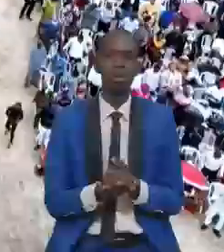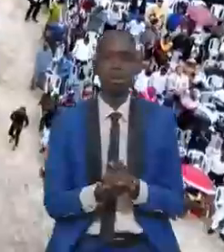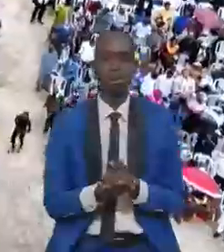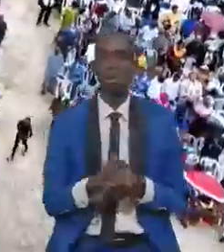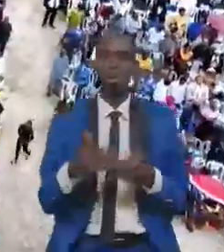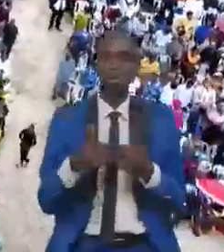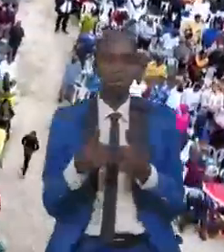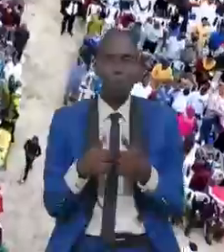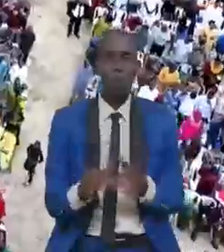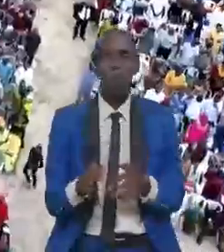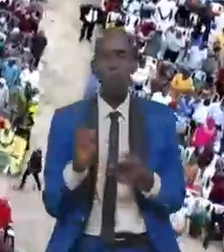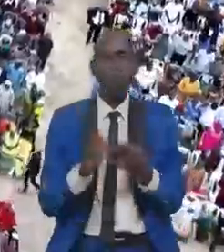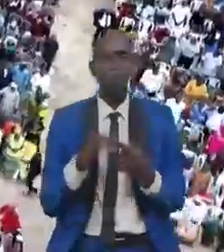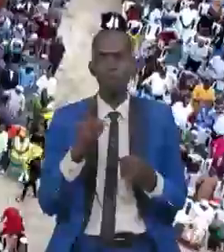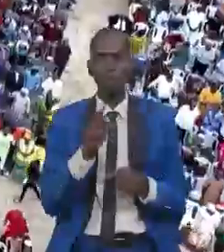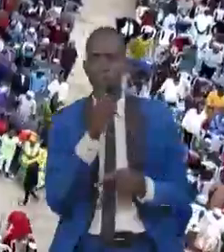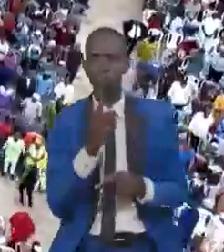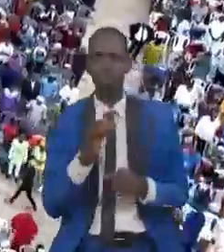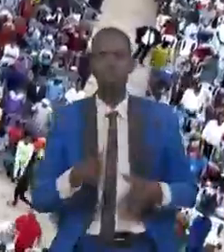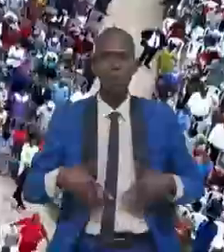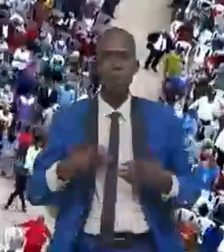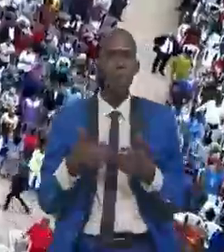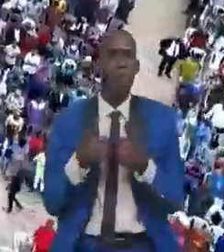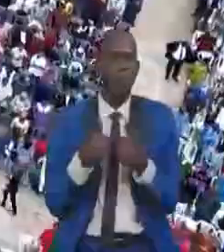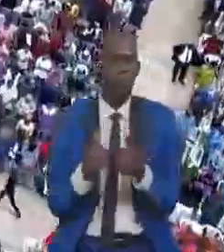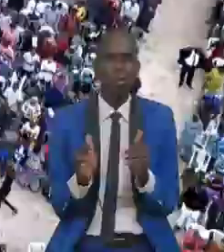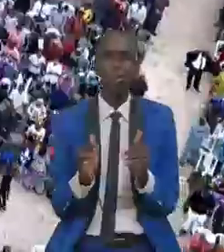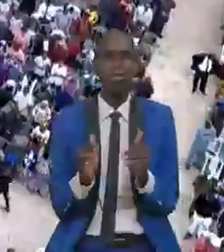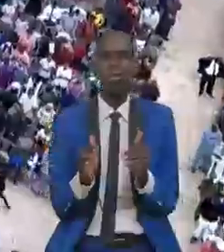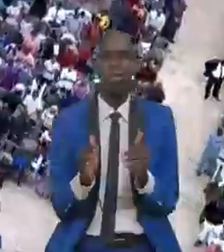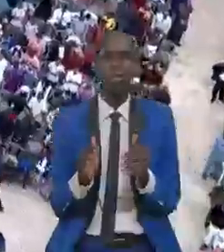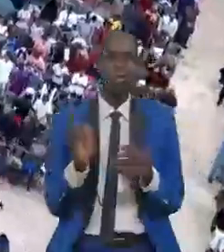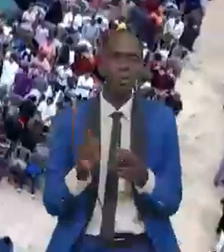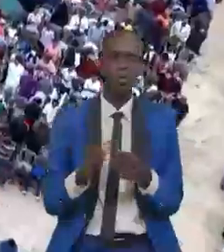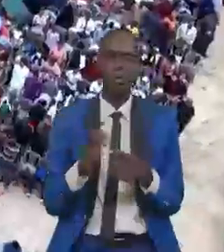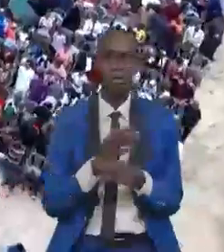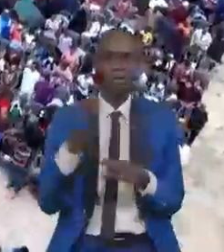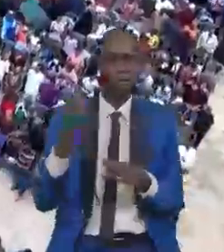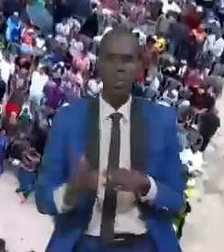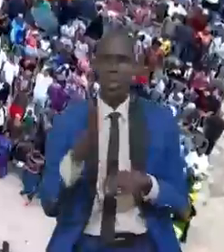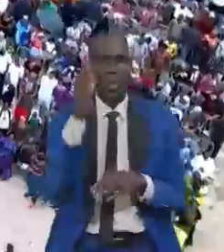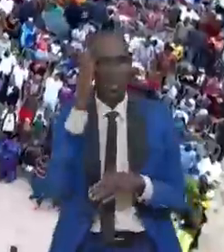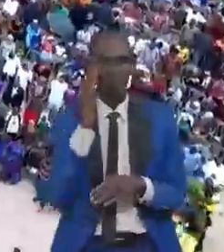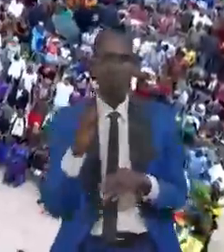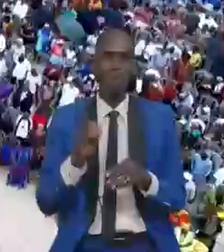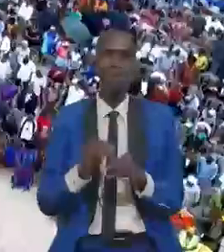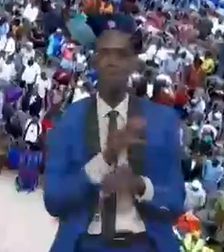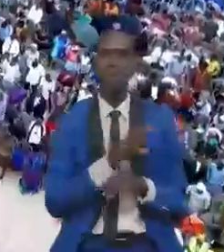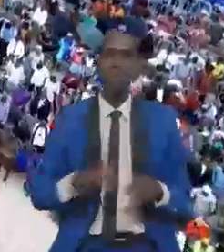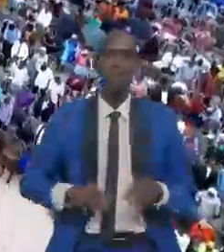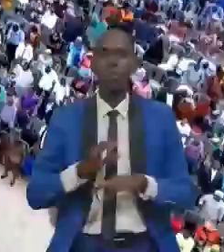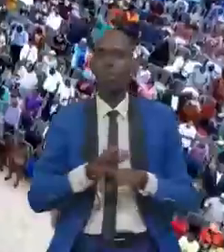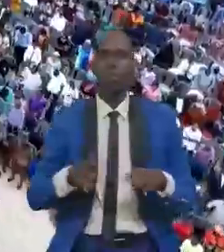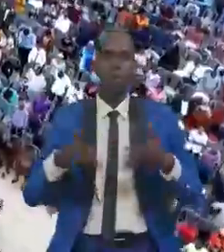lost to reality, and lost to definite experience in Christ. Don't allow the